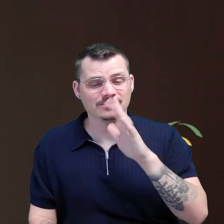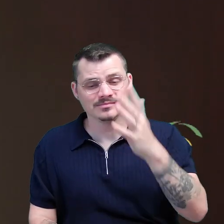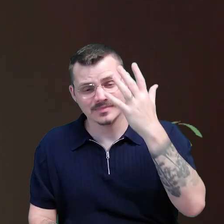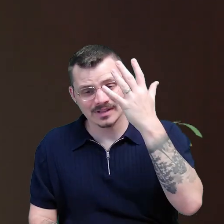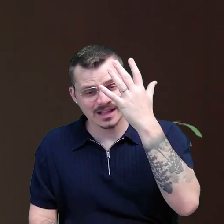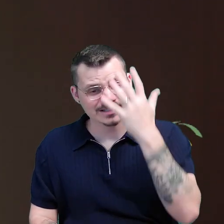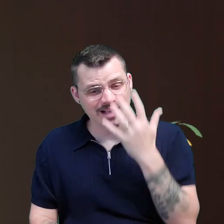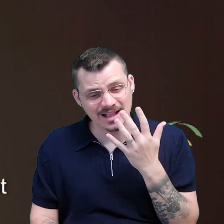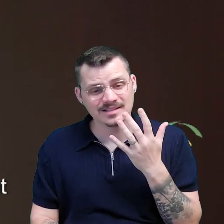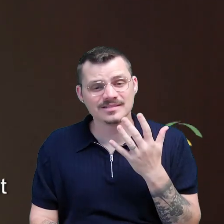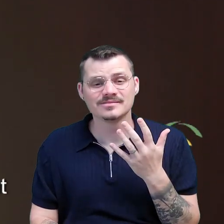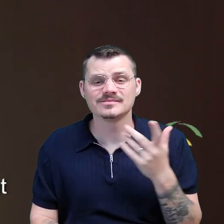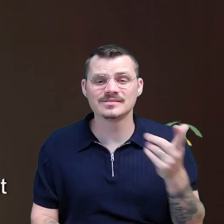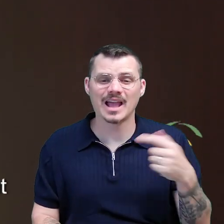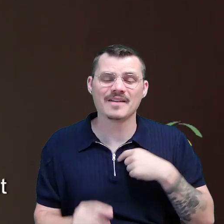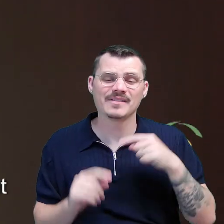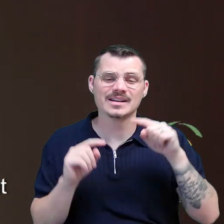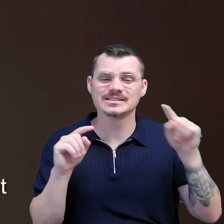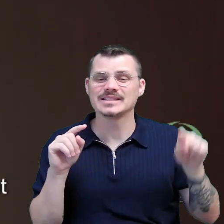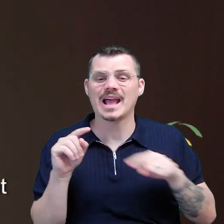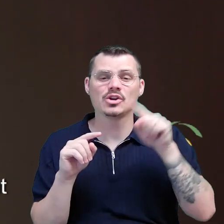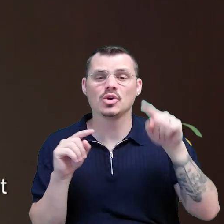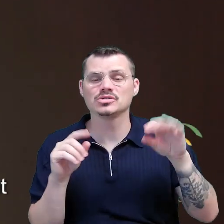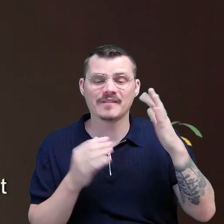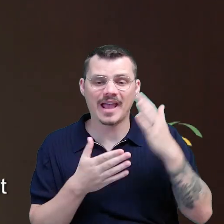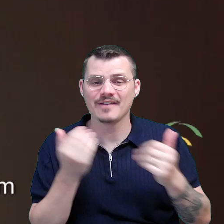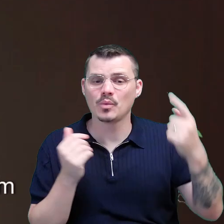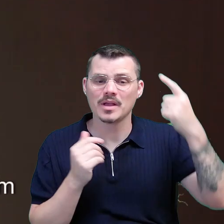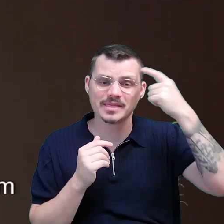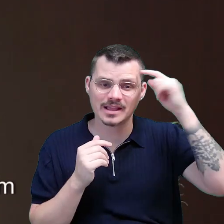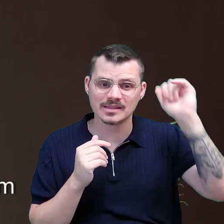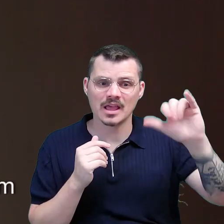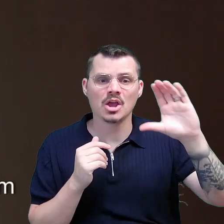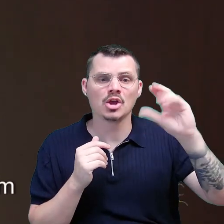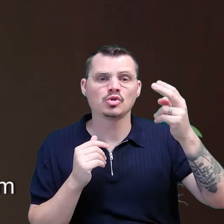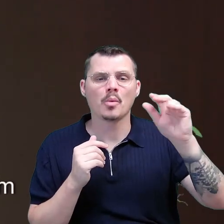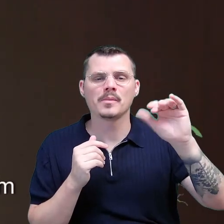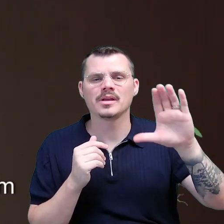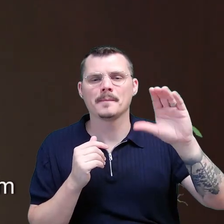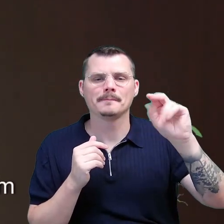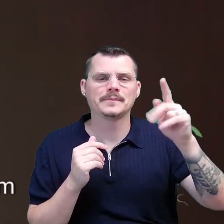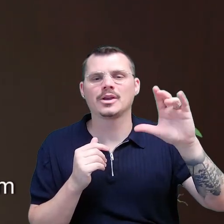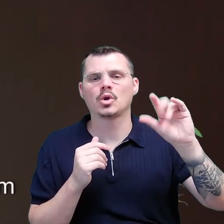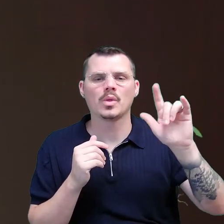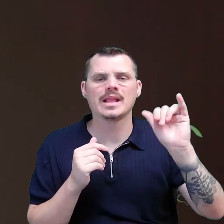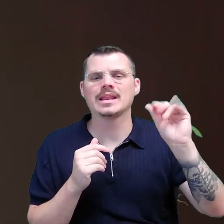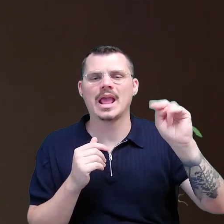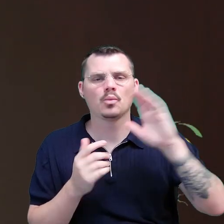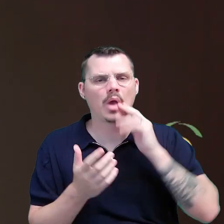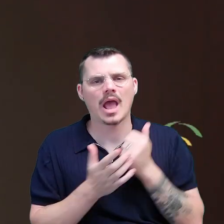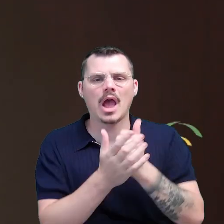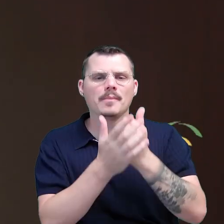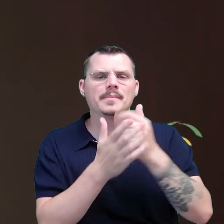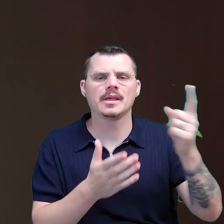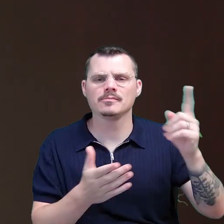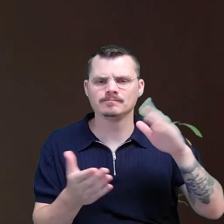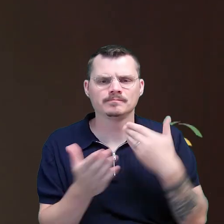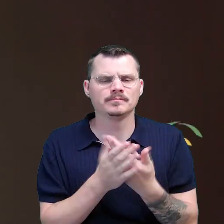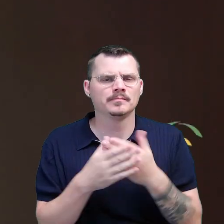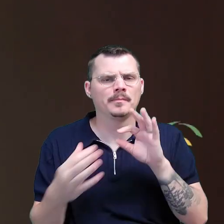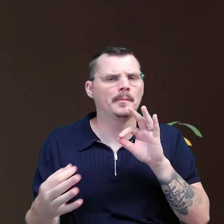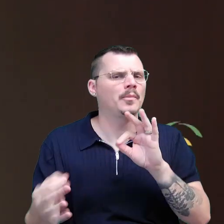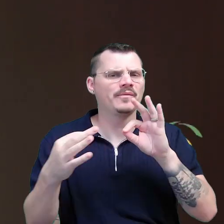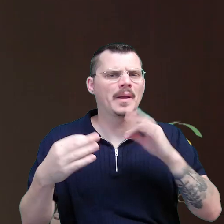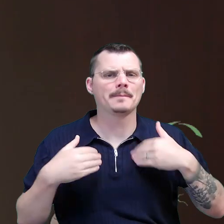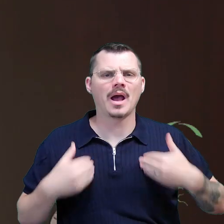sadly, there's cycles of everybody thinking that chromium picolinate is going to help them achieve a more perfect